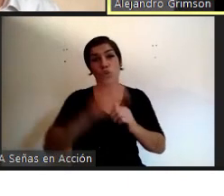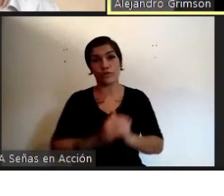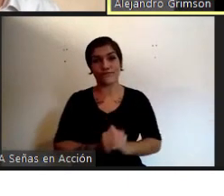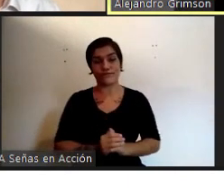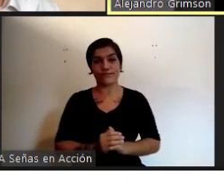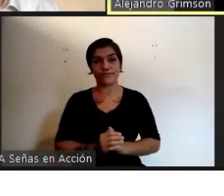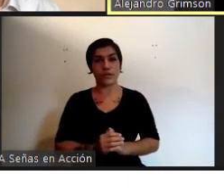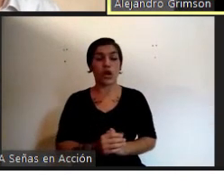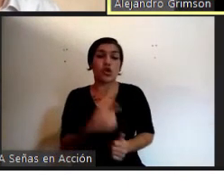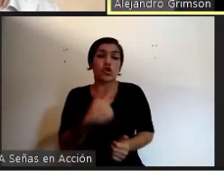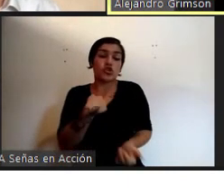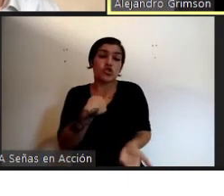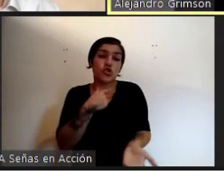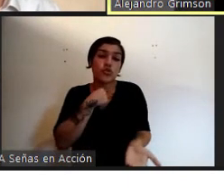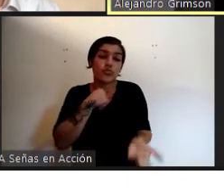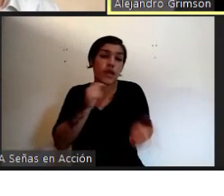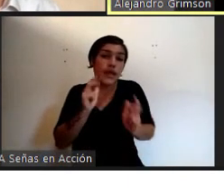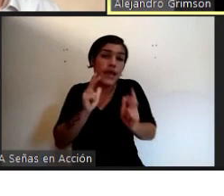in my own opinion,